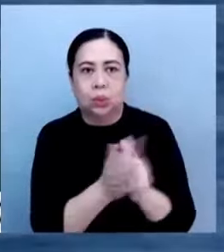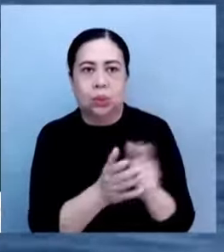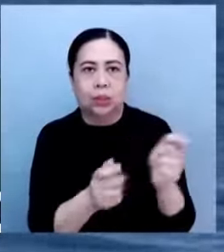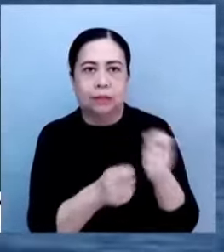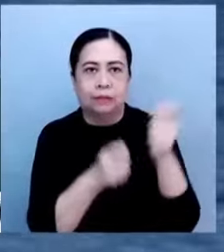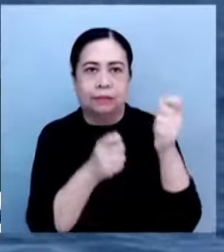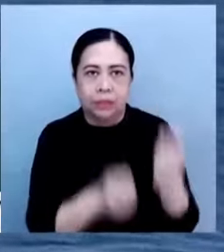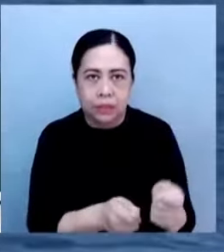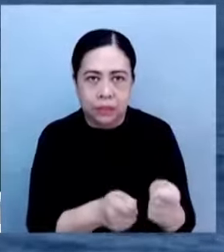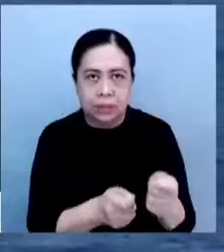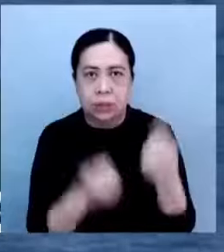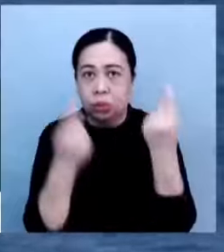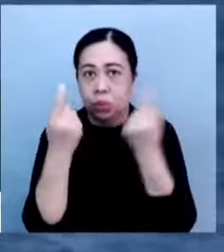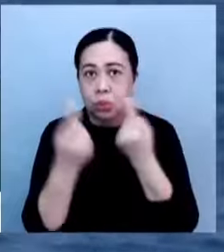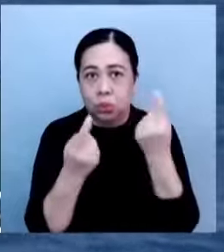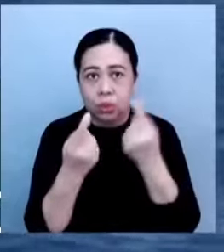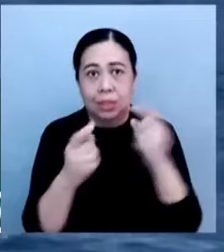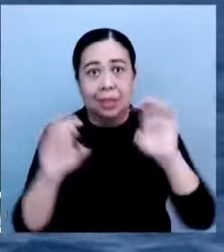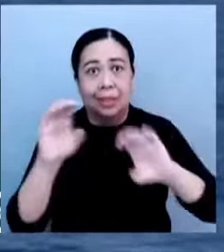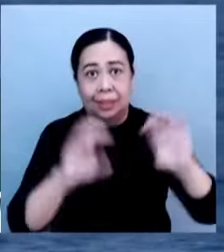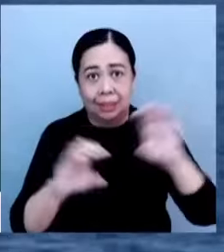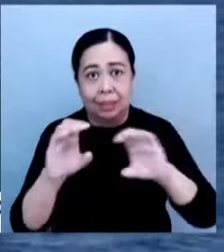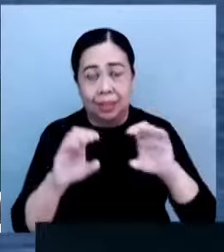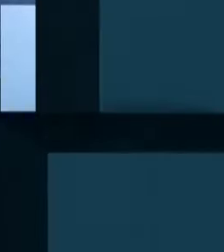also considered chemical warfare.